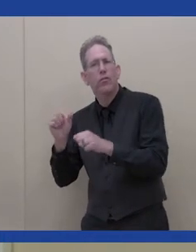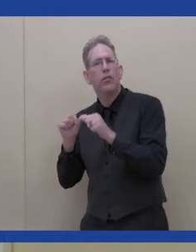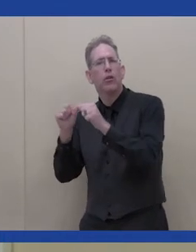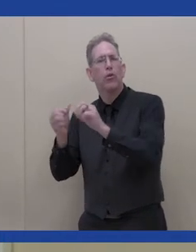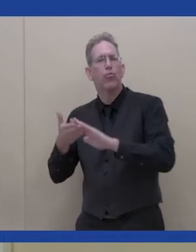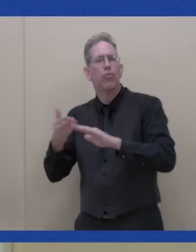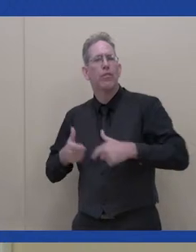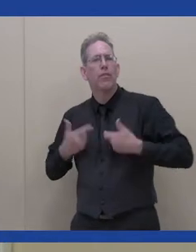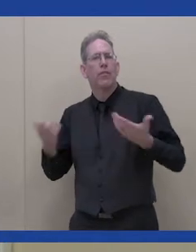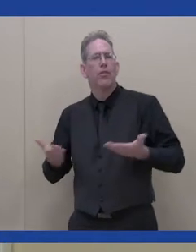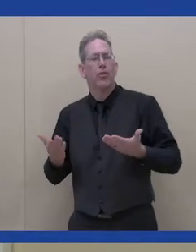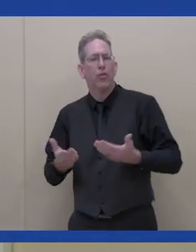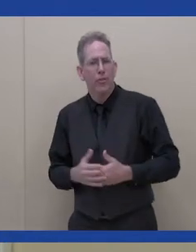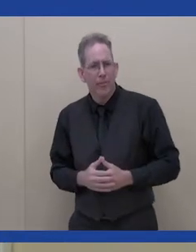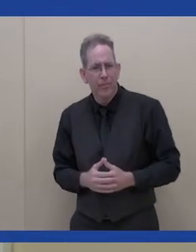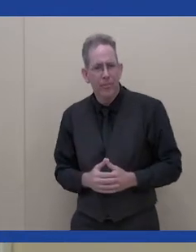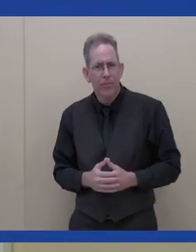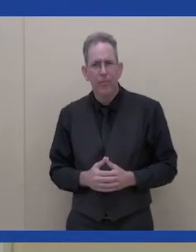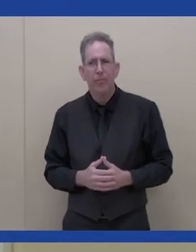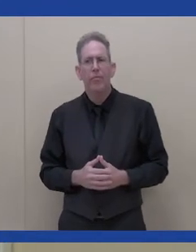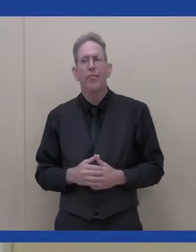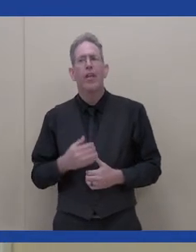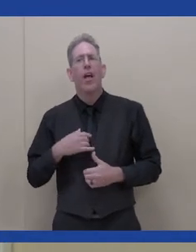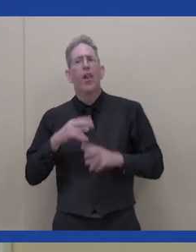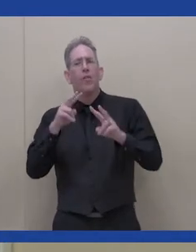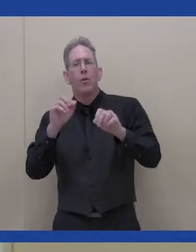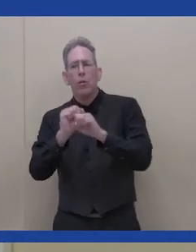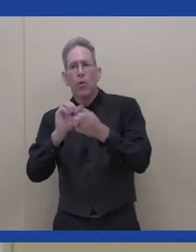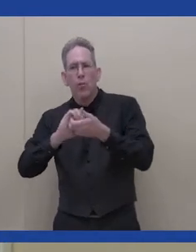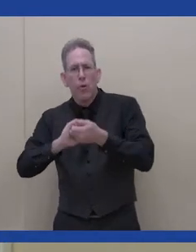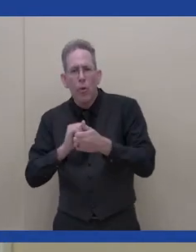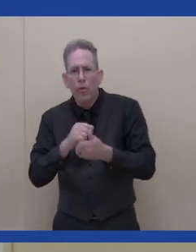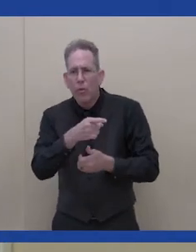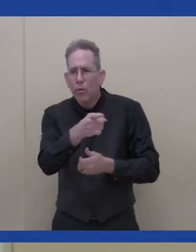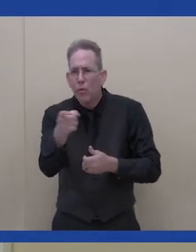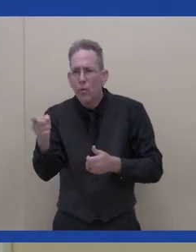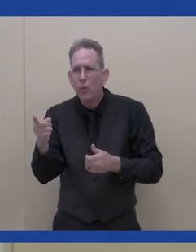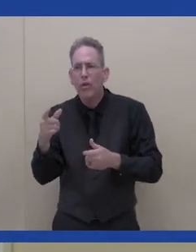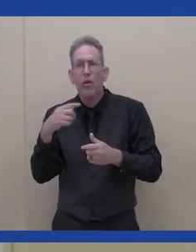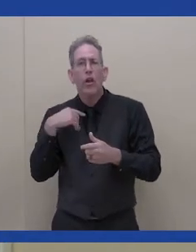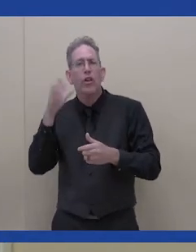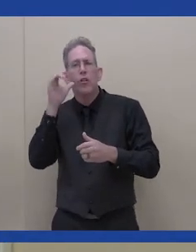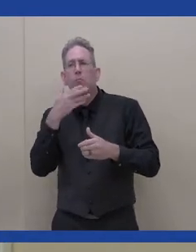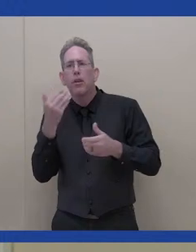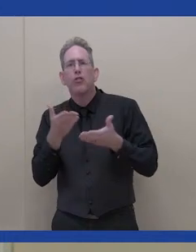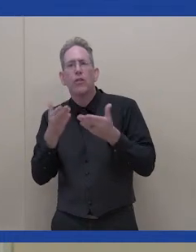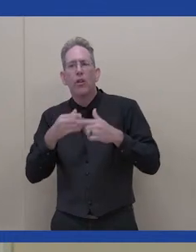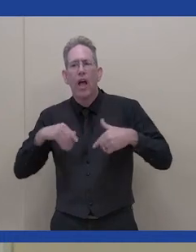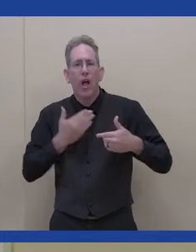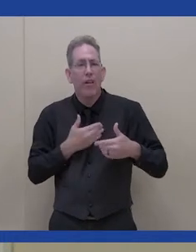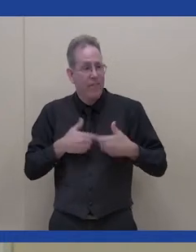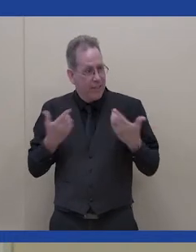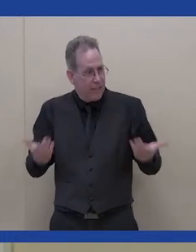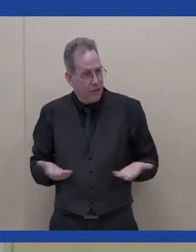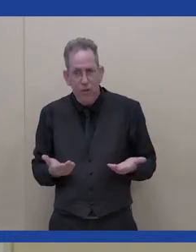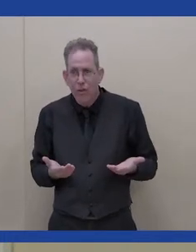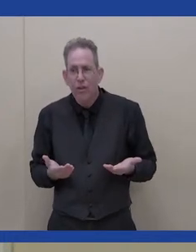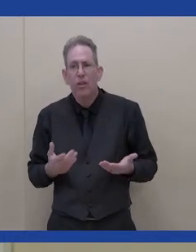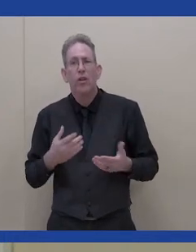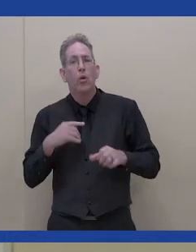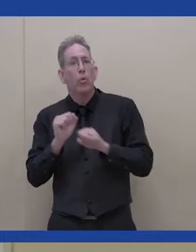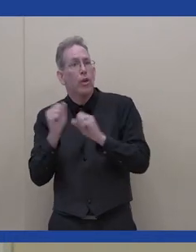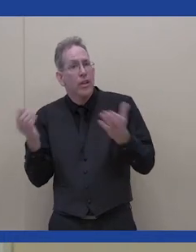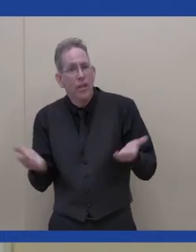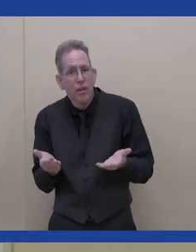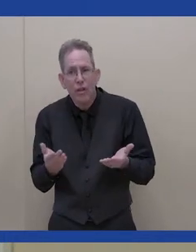you in your service to our city's residents, businesses, and visitors. I did not run for mayor because I believe that I alone